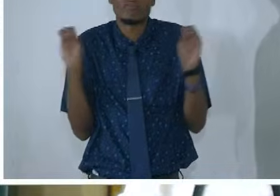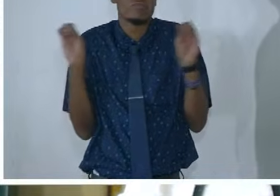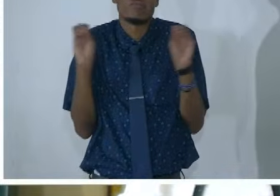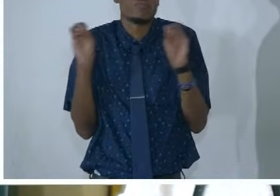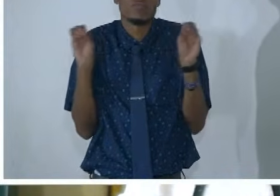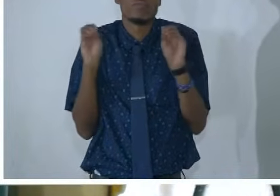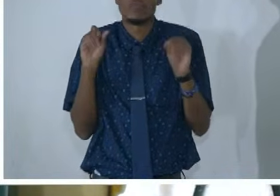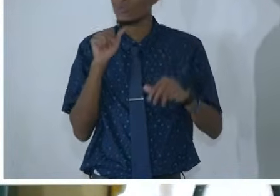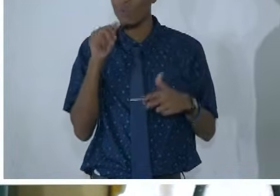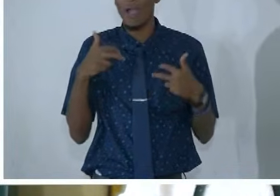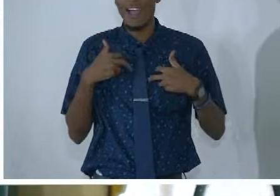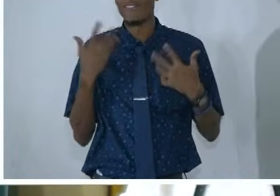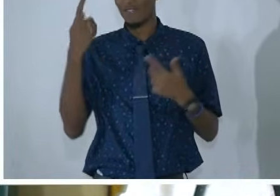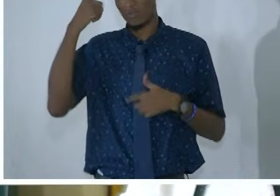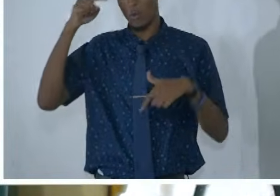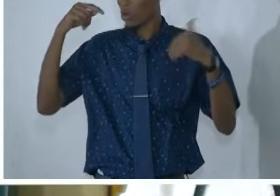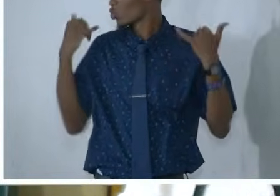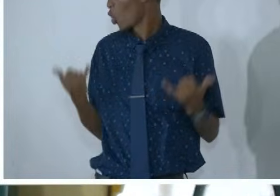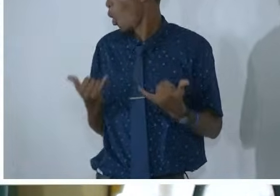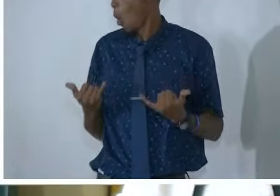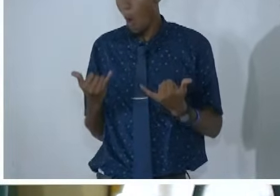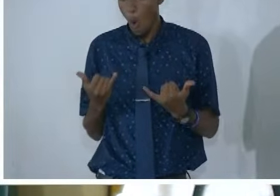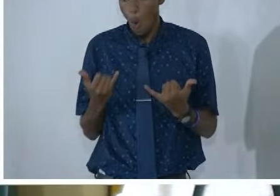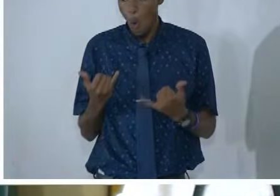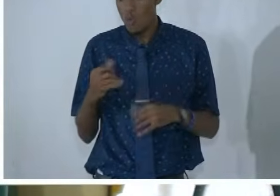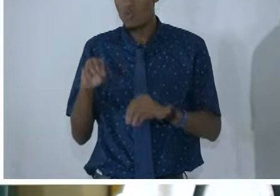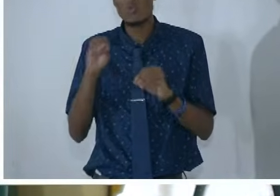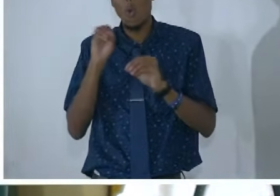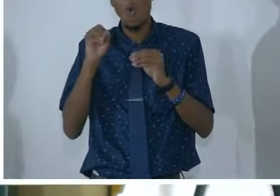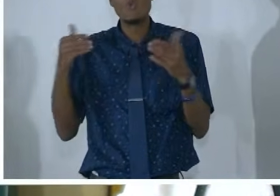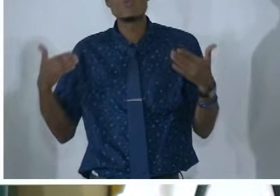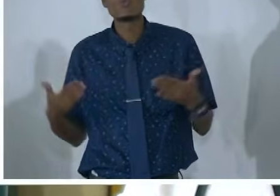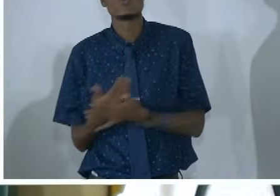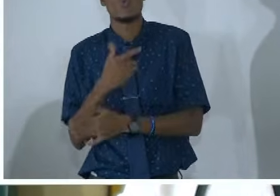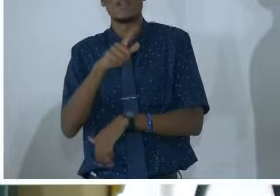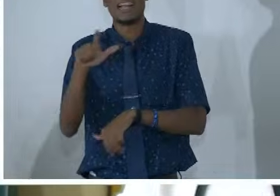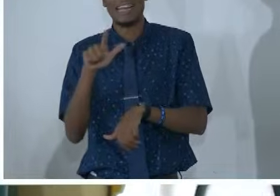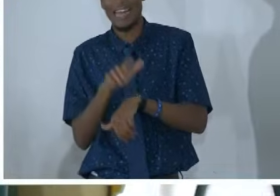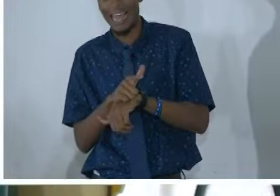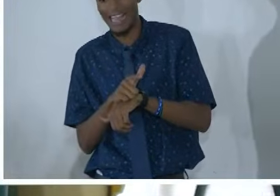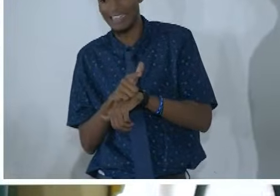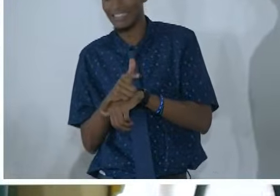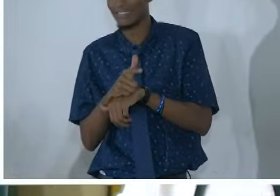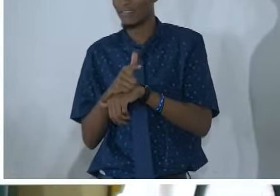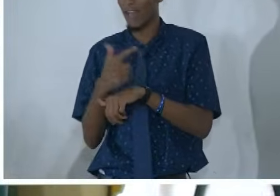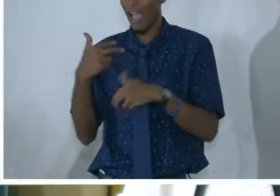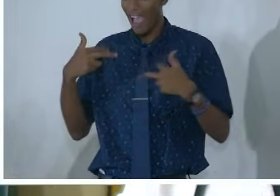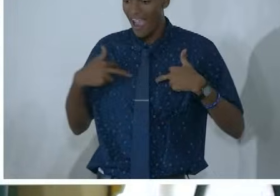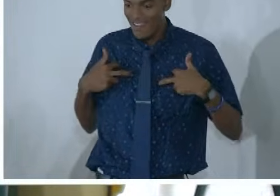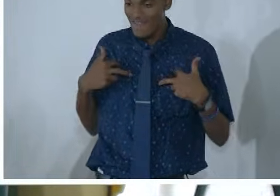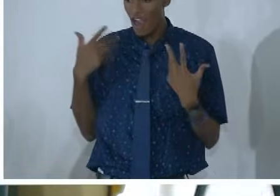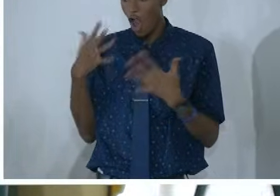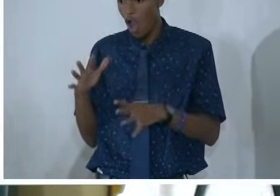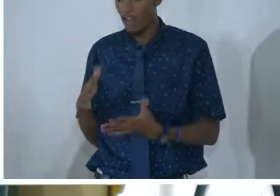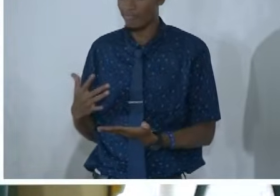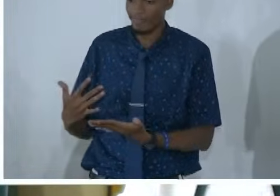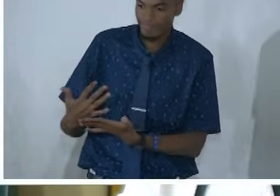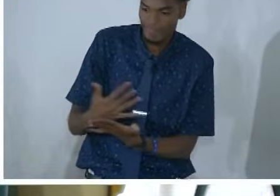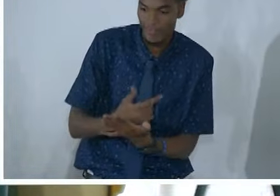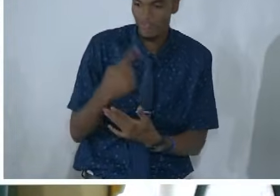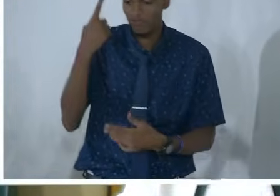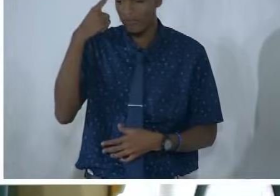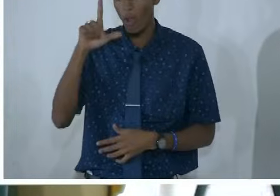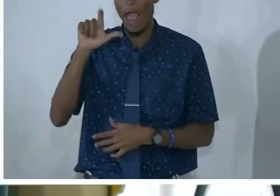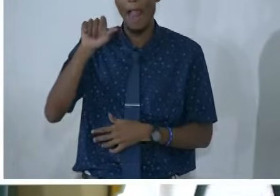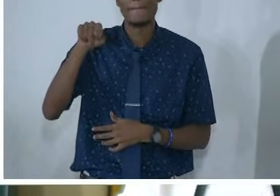And as of this moment, no new lands have been ascribed or allocated to